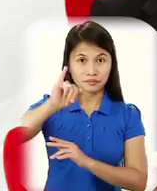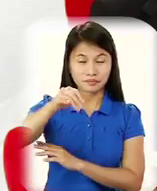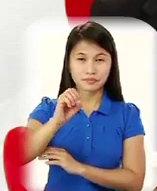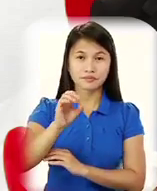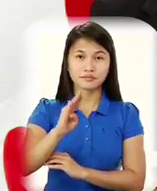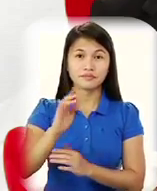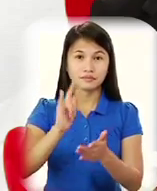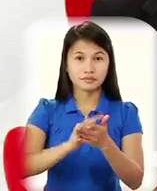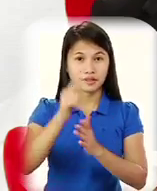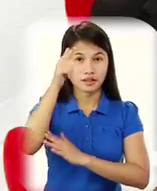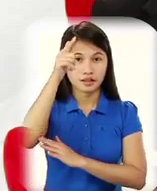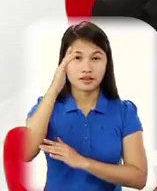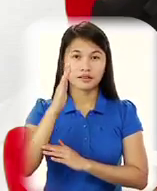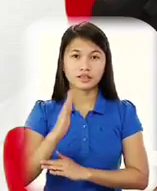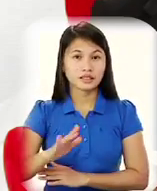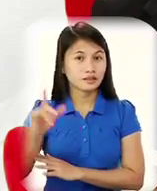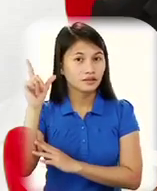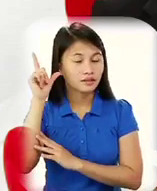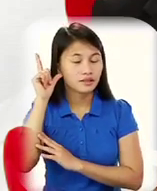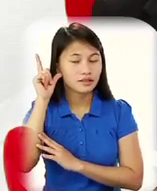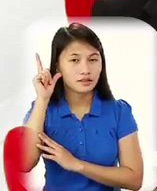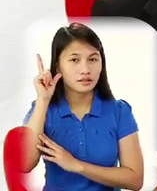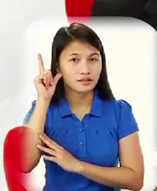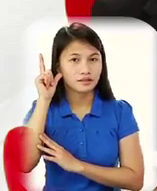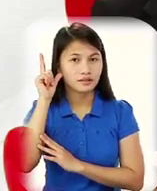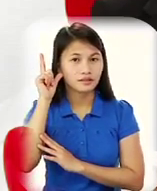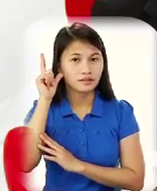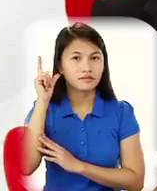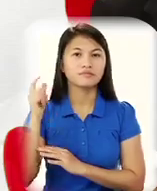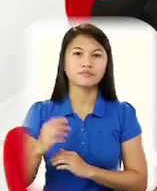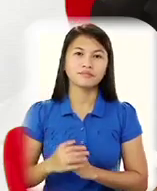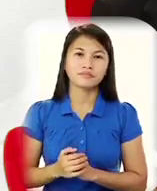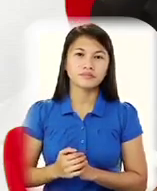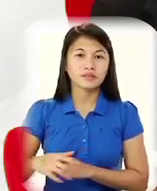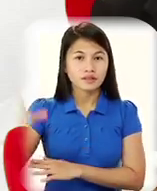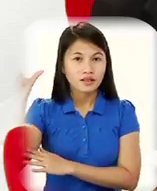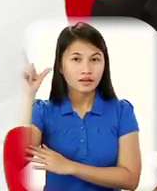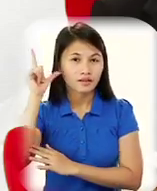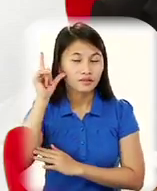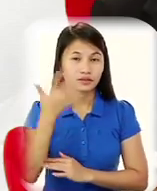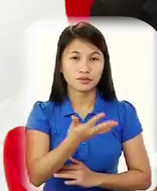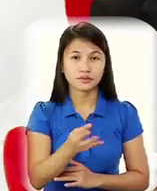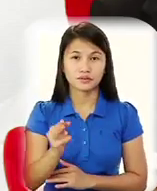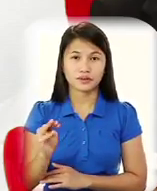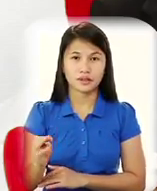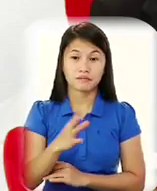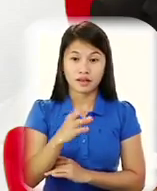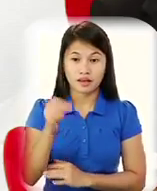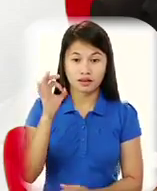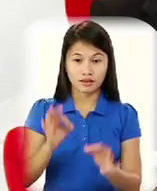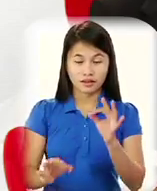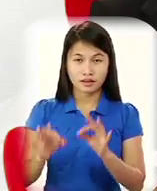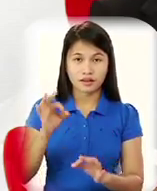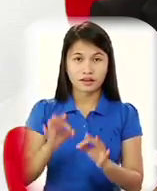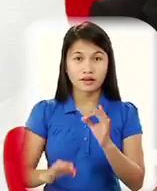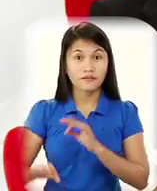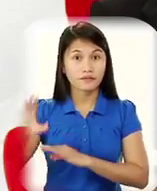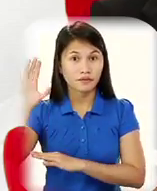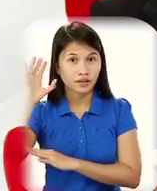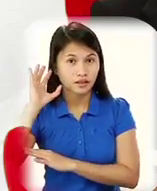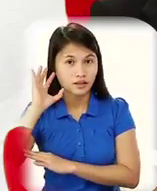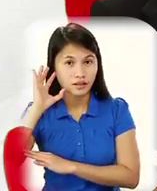Job that God listens. He listens to them. And if